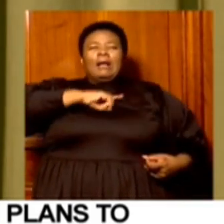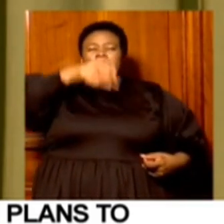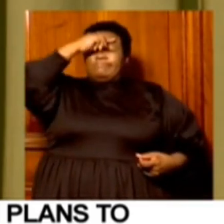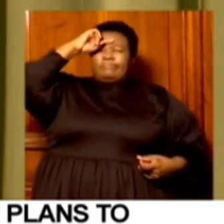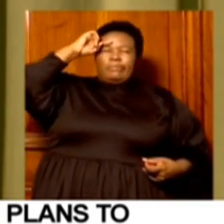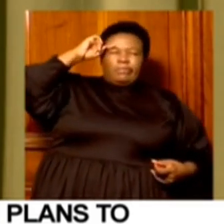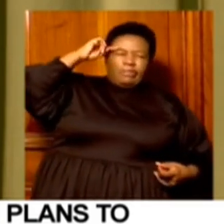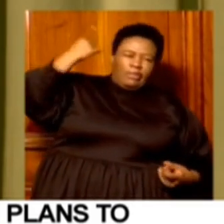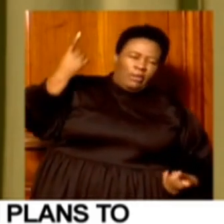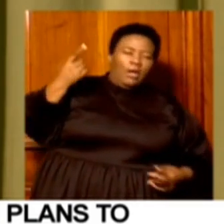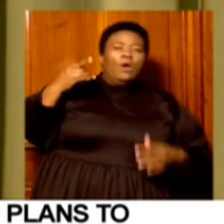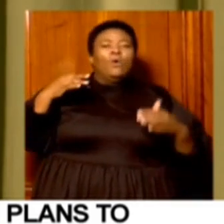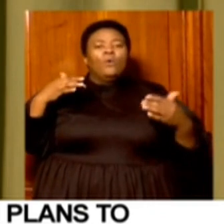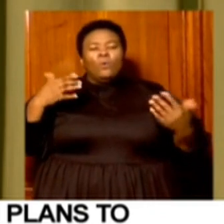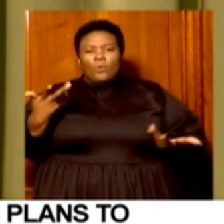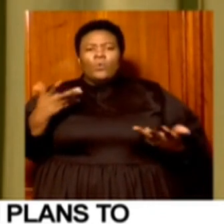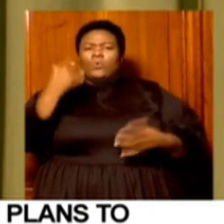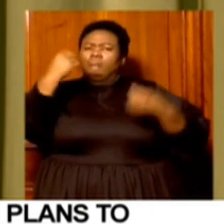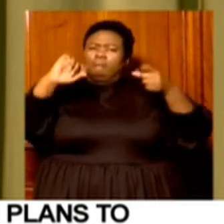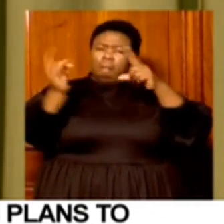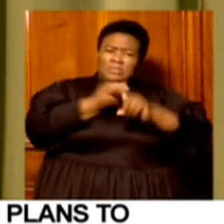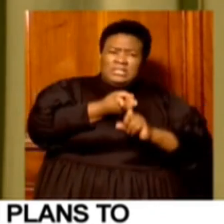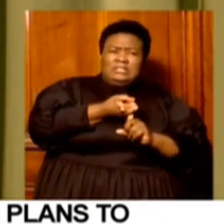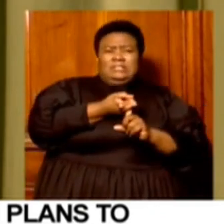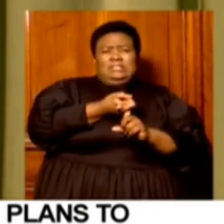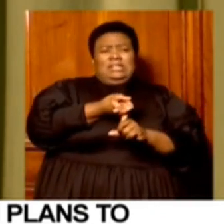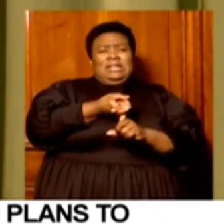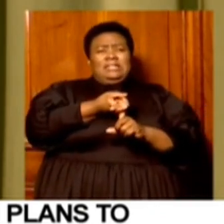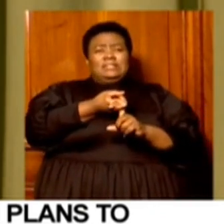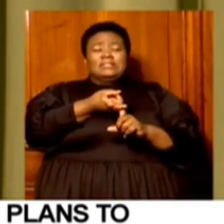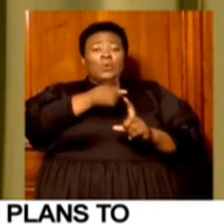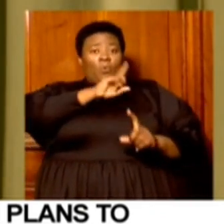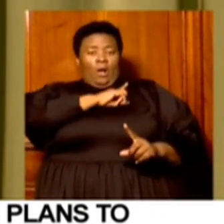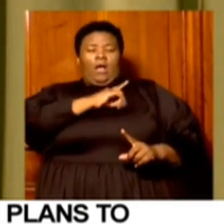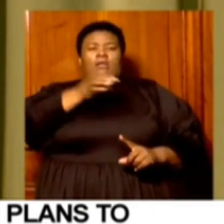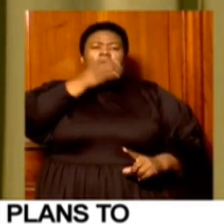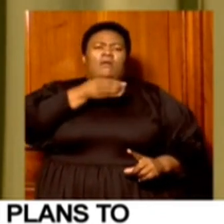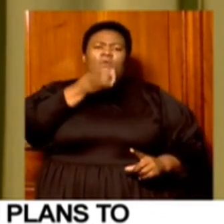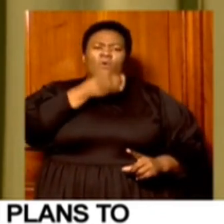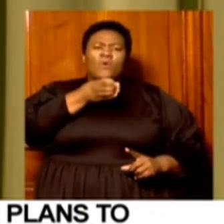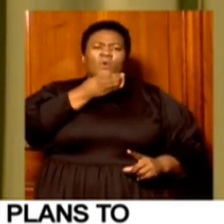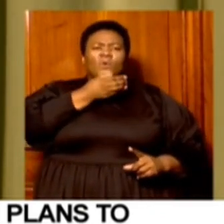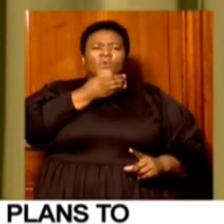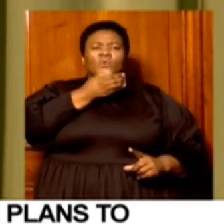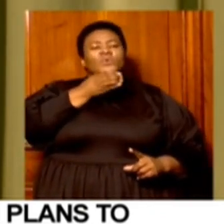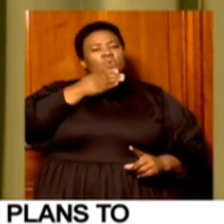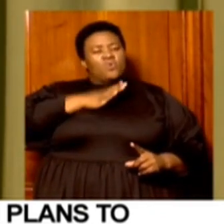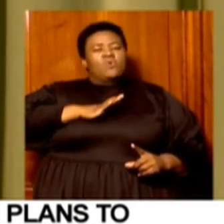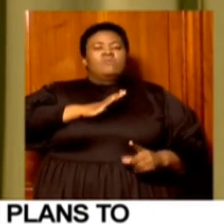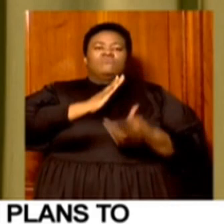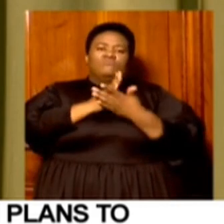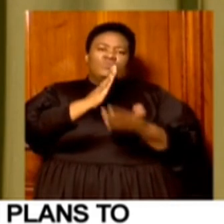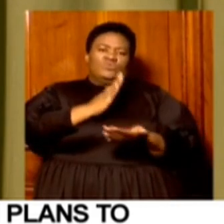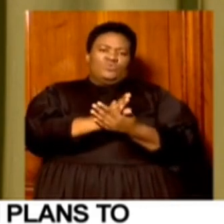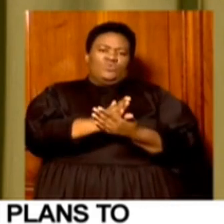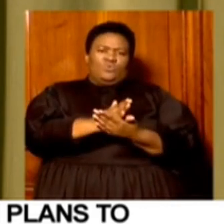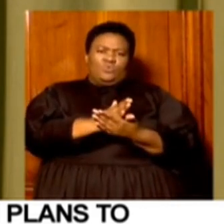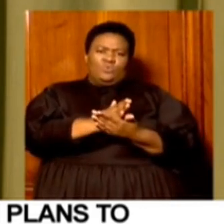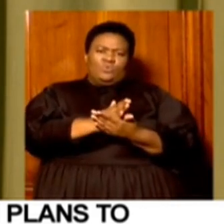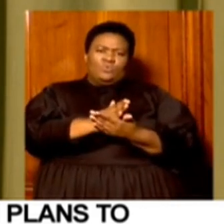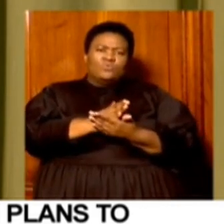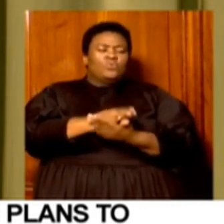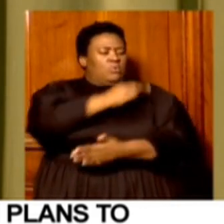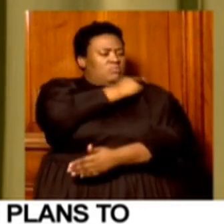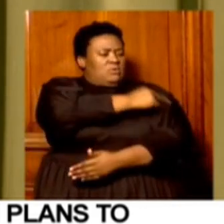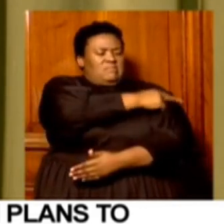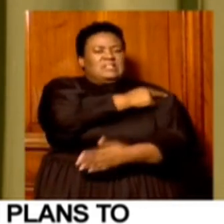or who get injured in car accidents in the main caused by the